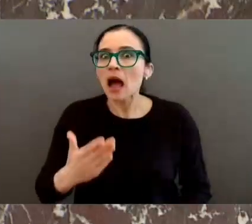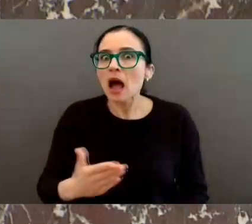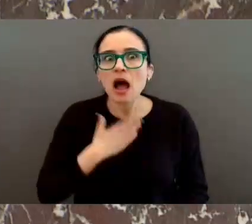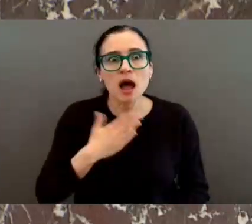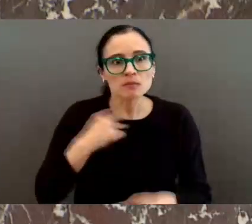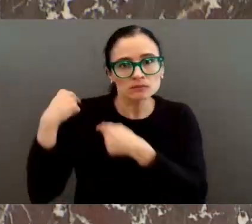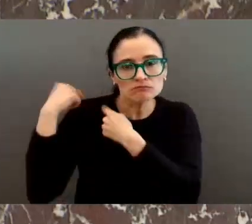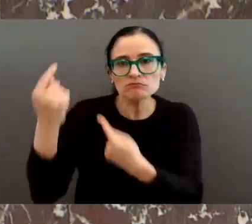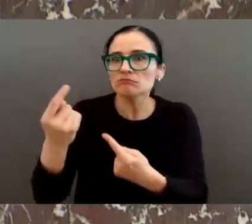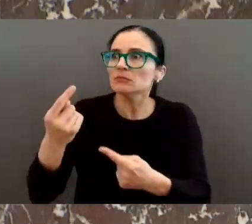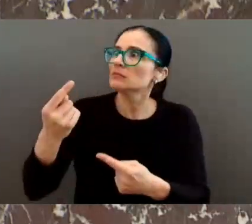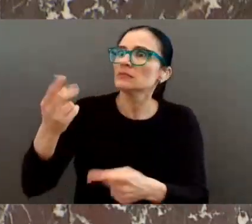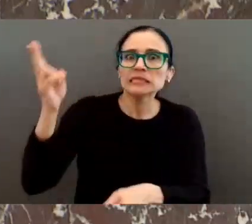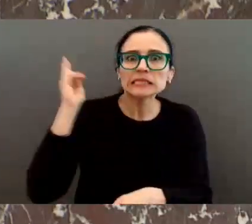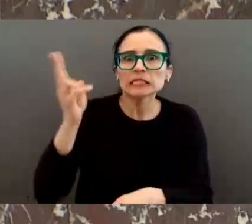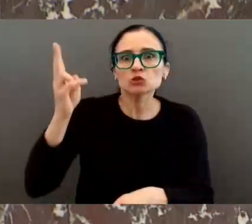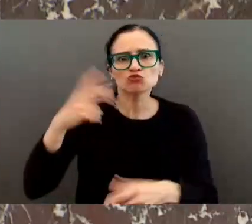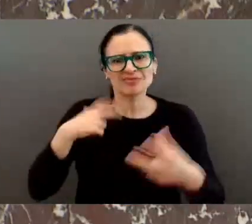Speaker.